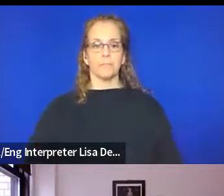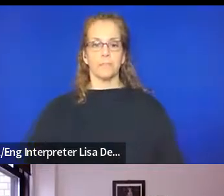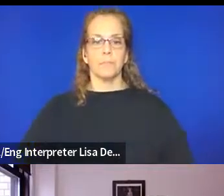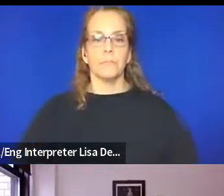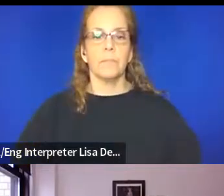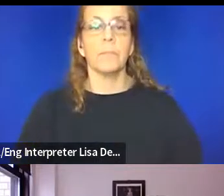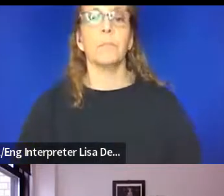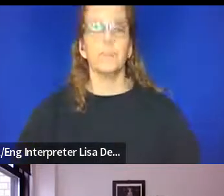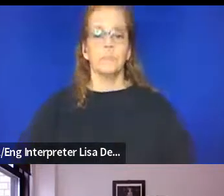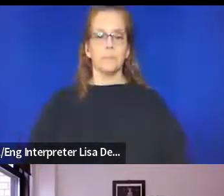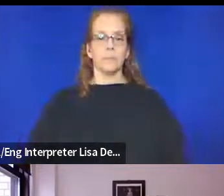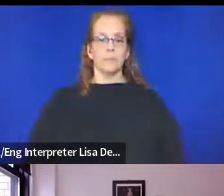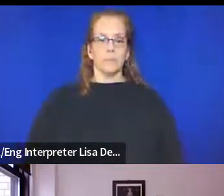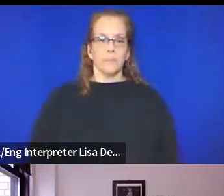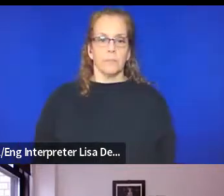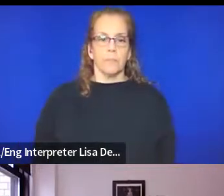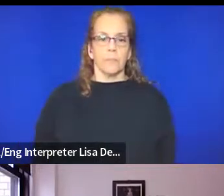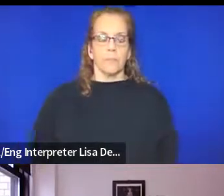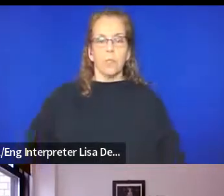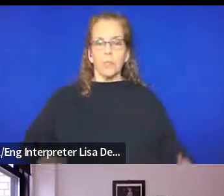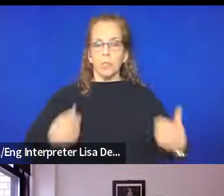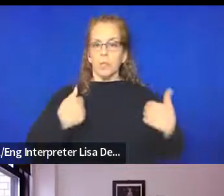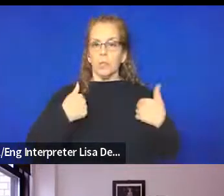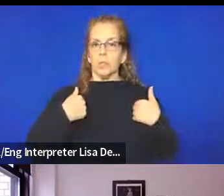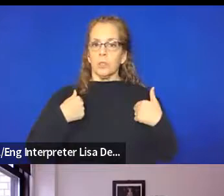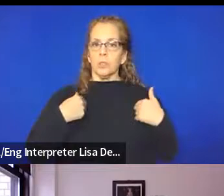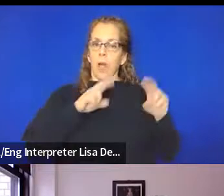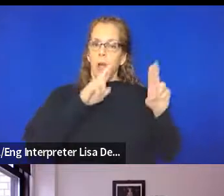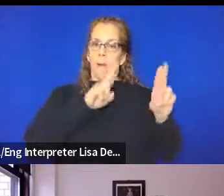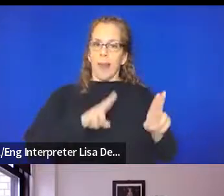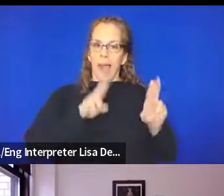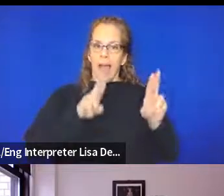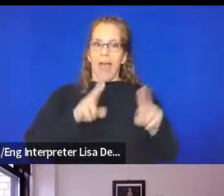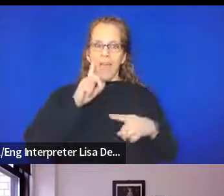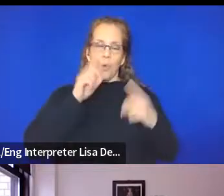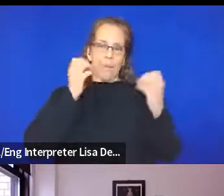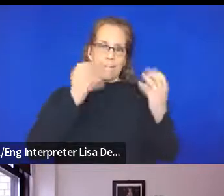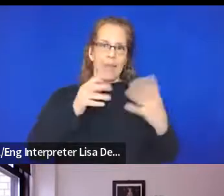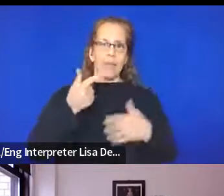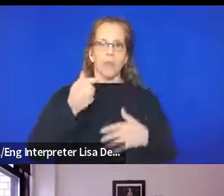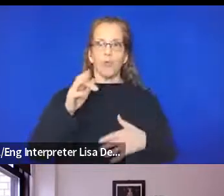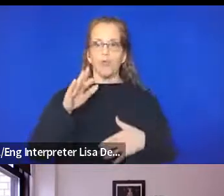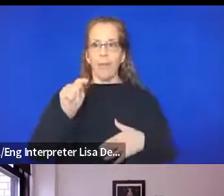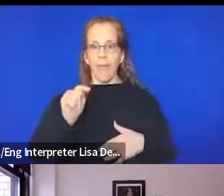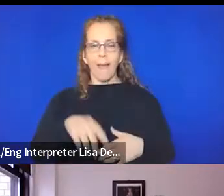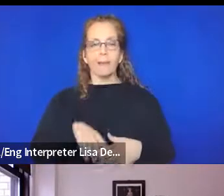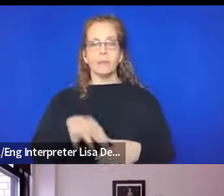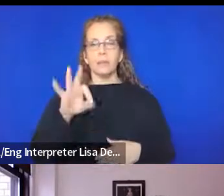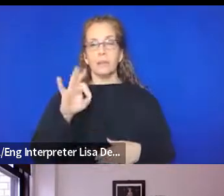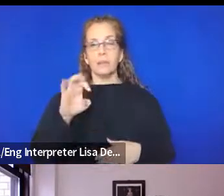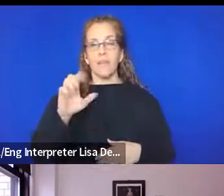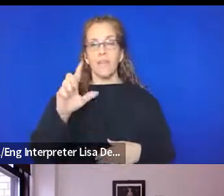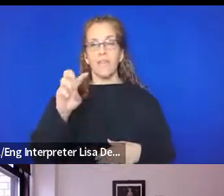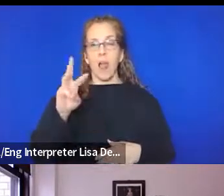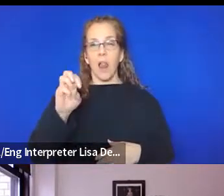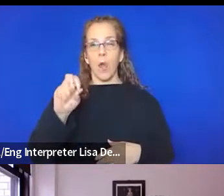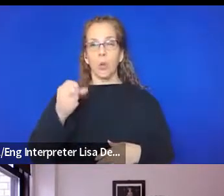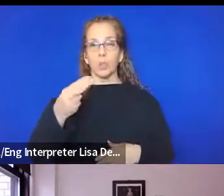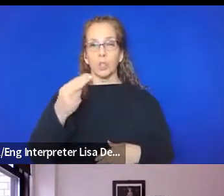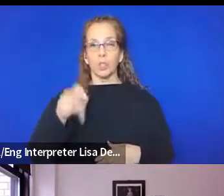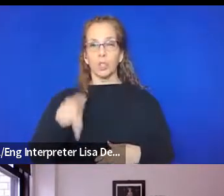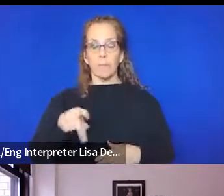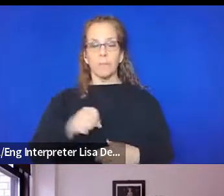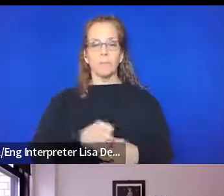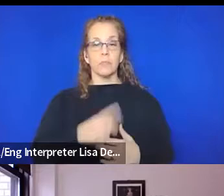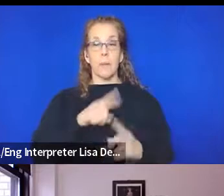But I'm applying for more grants and fellowships and all sorts of things. I'm doing some other things that but right now everything's coming out